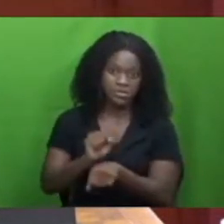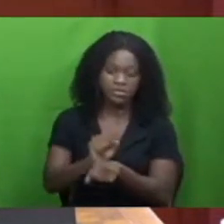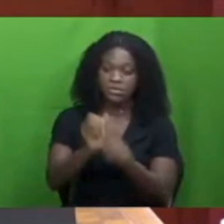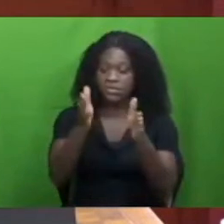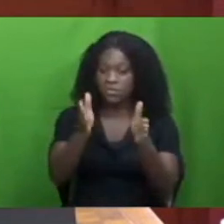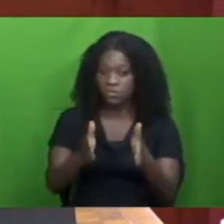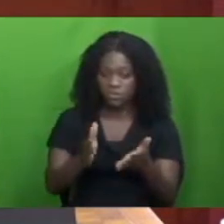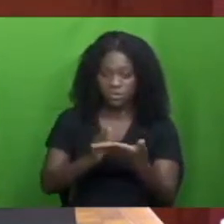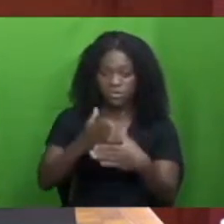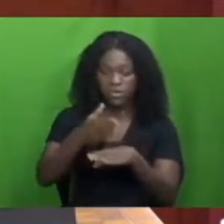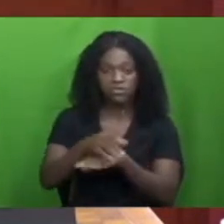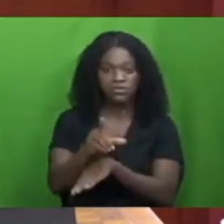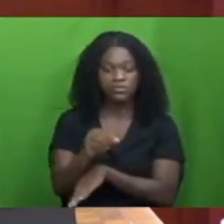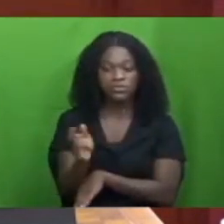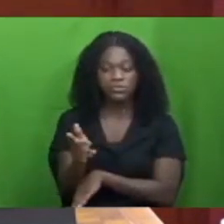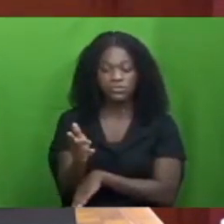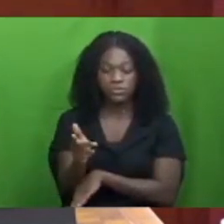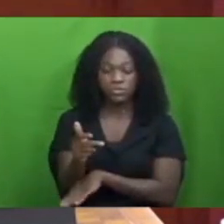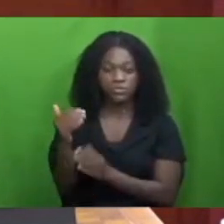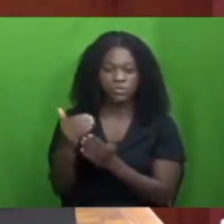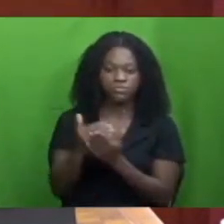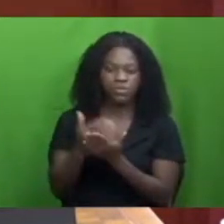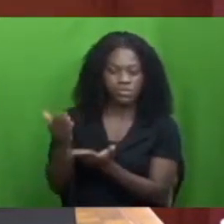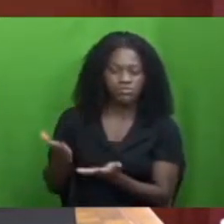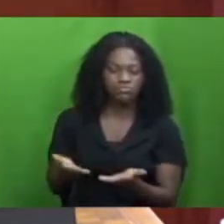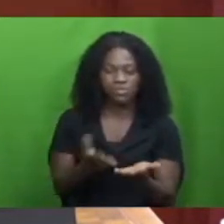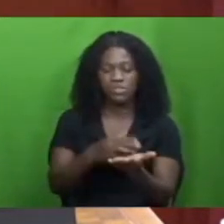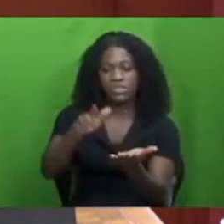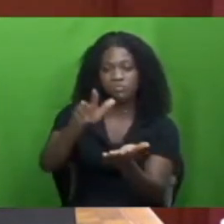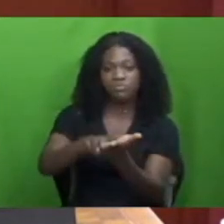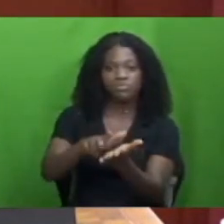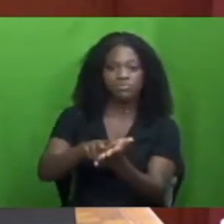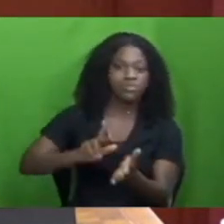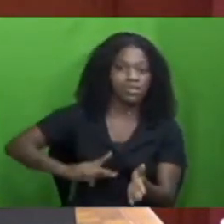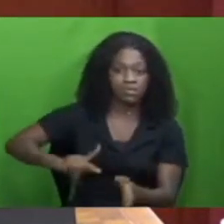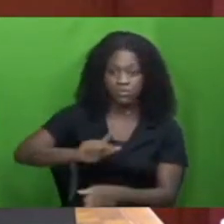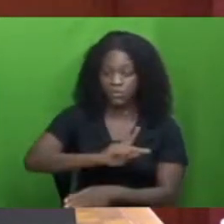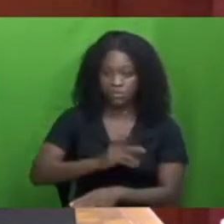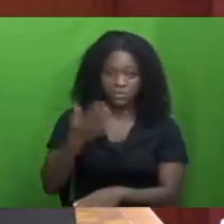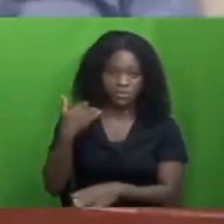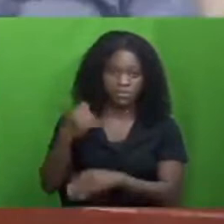the 2023 budget was presented and approved by this August House